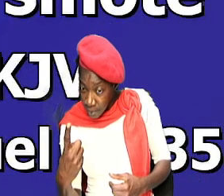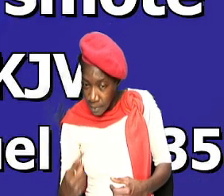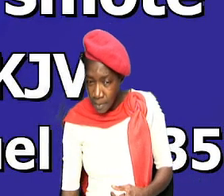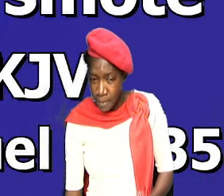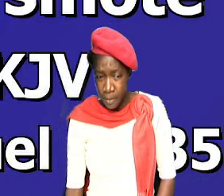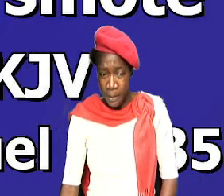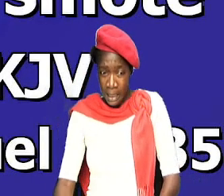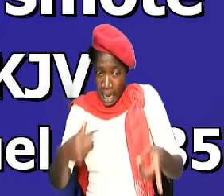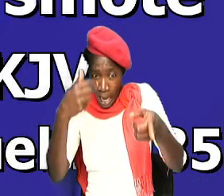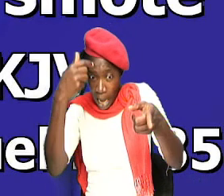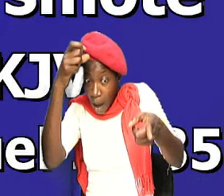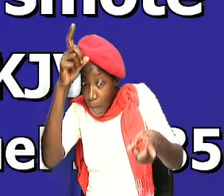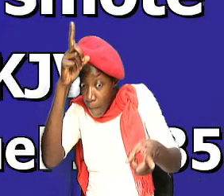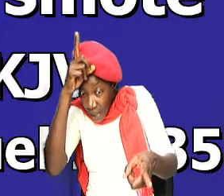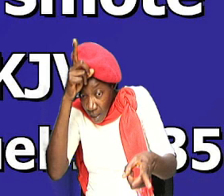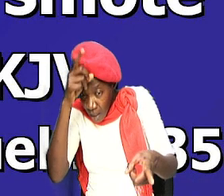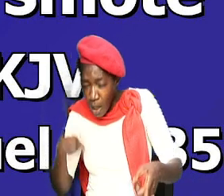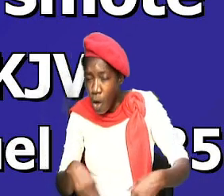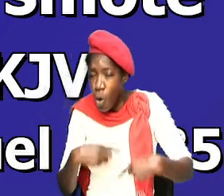And I went out